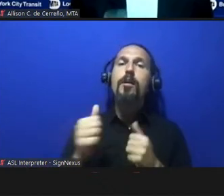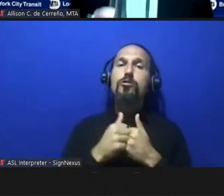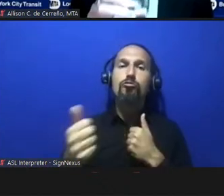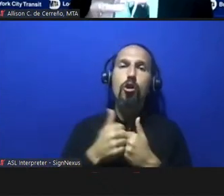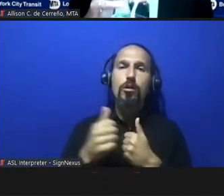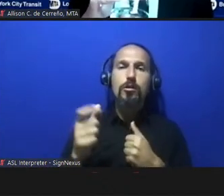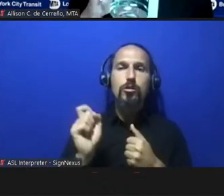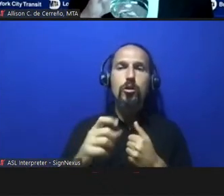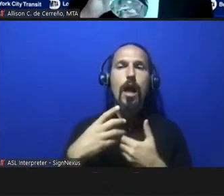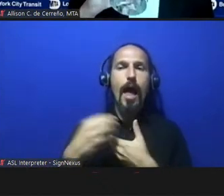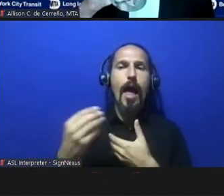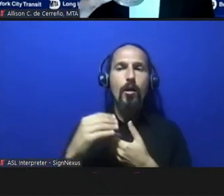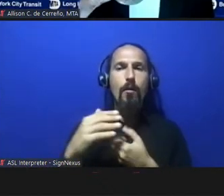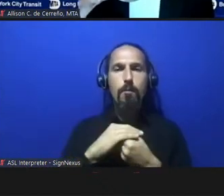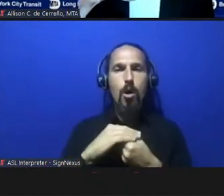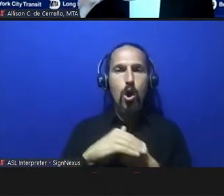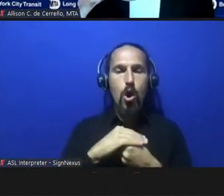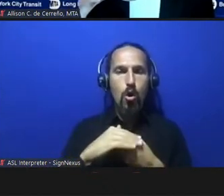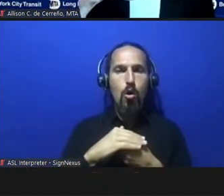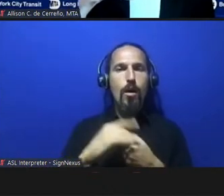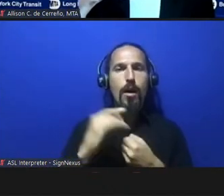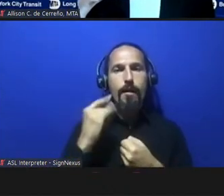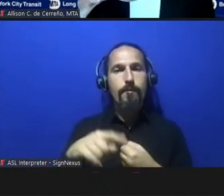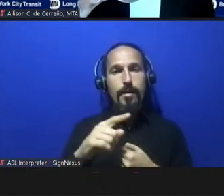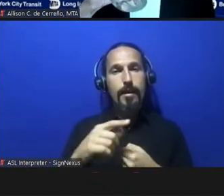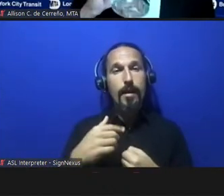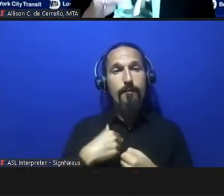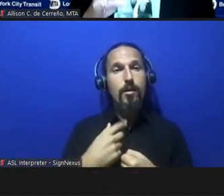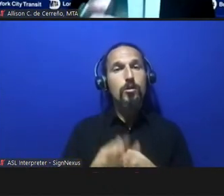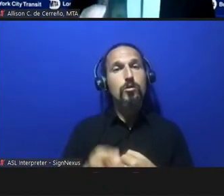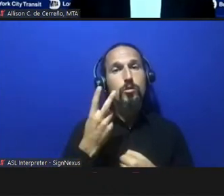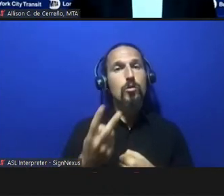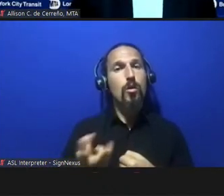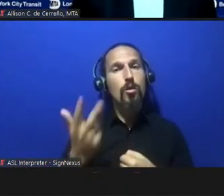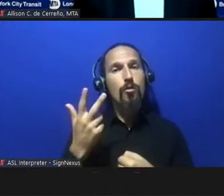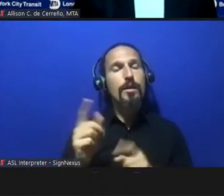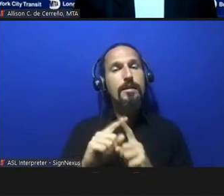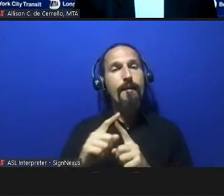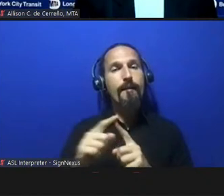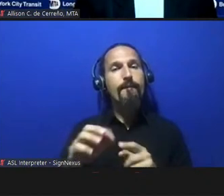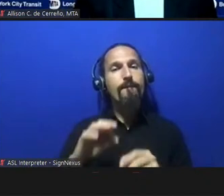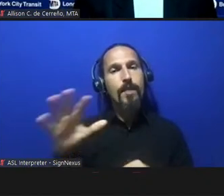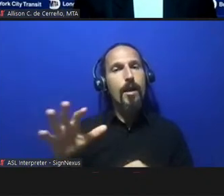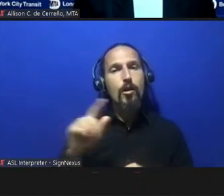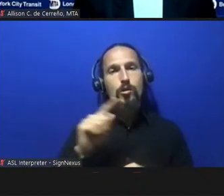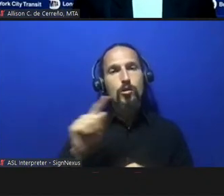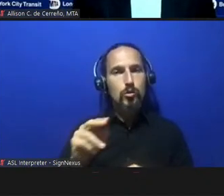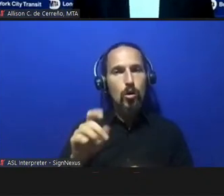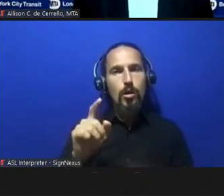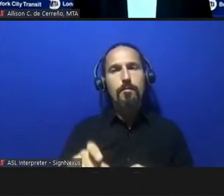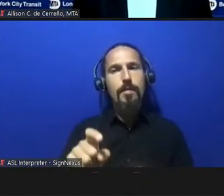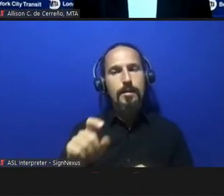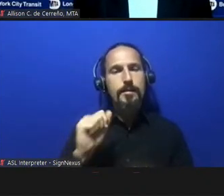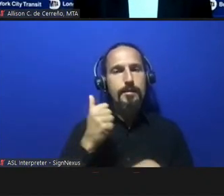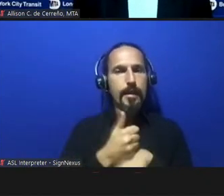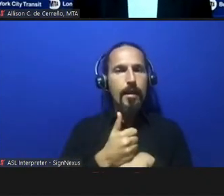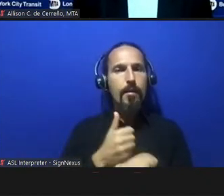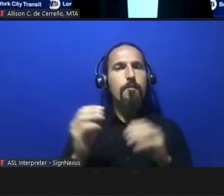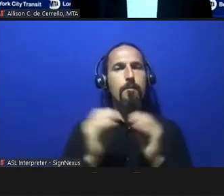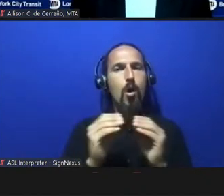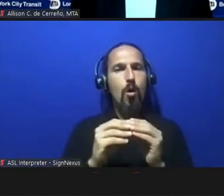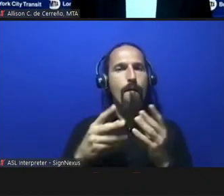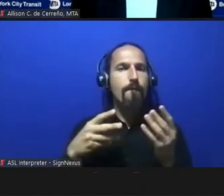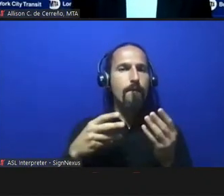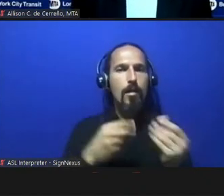outer boroughs especially for those who have two and three fair zones needs to be implemented in a more fluid